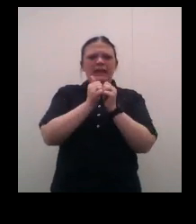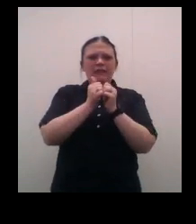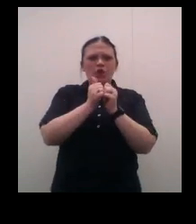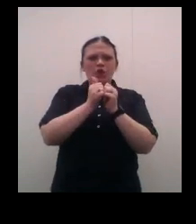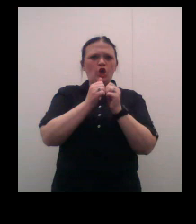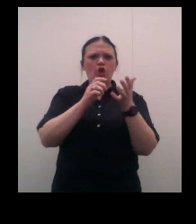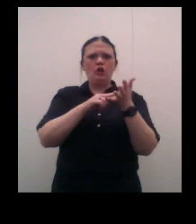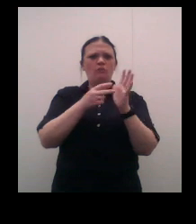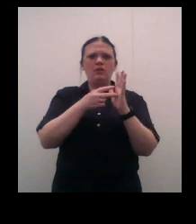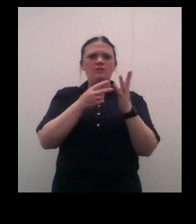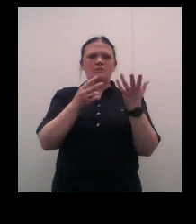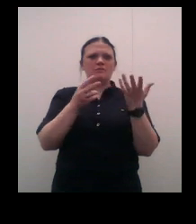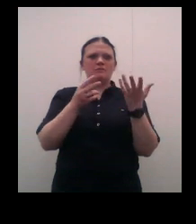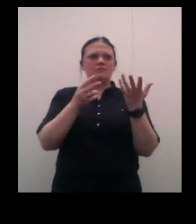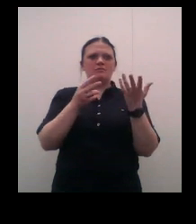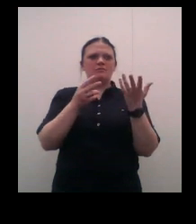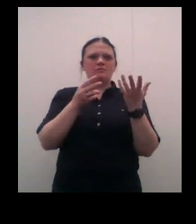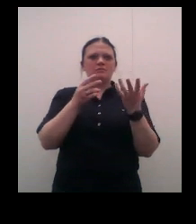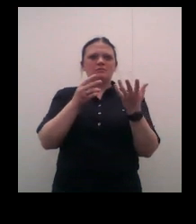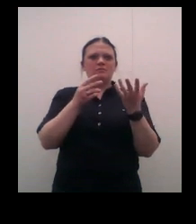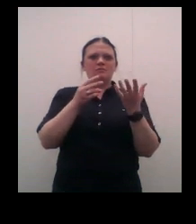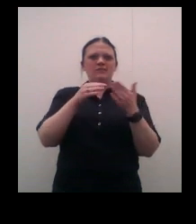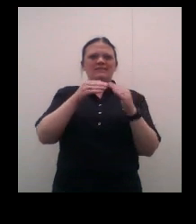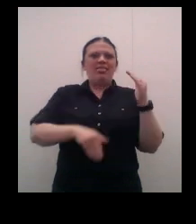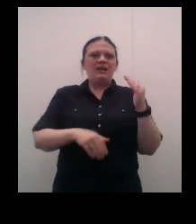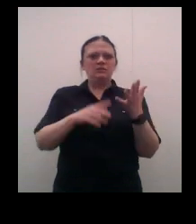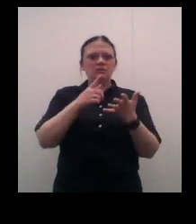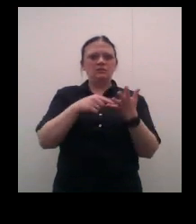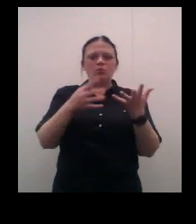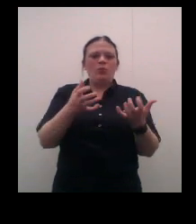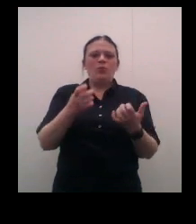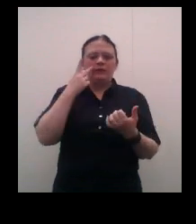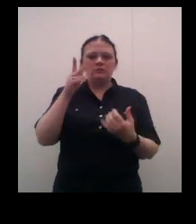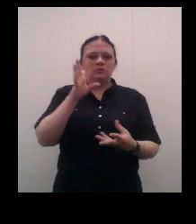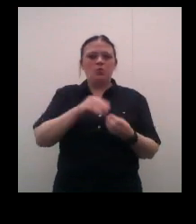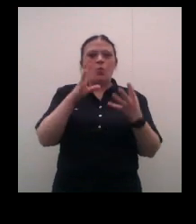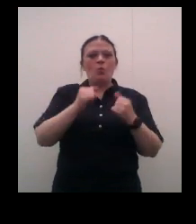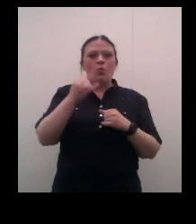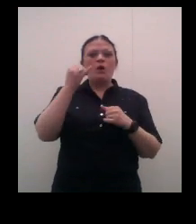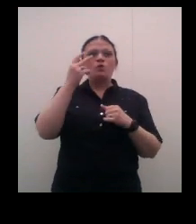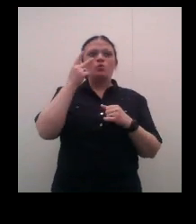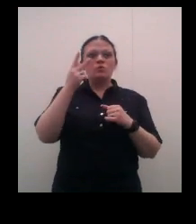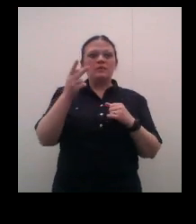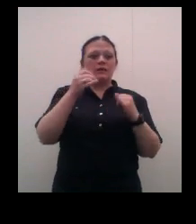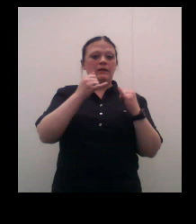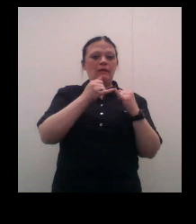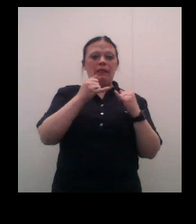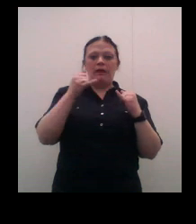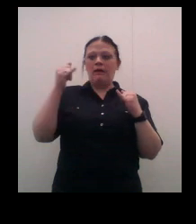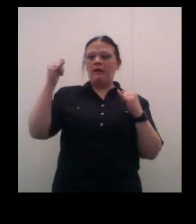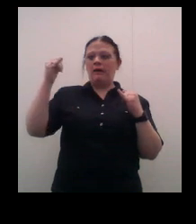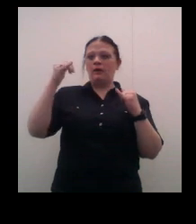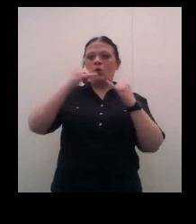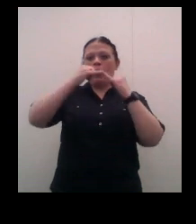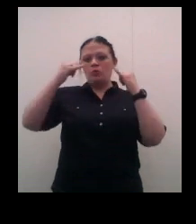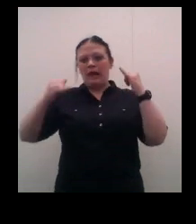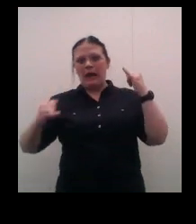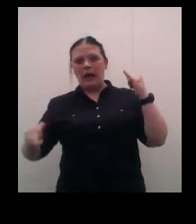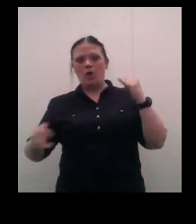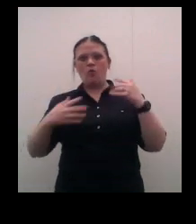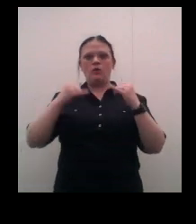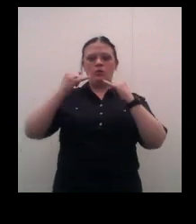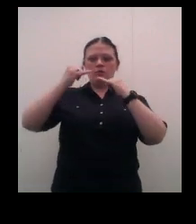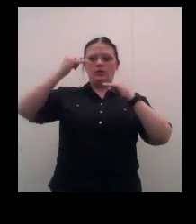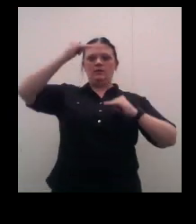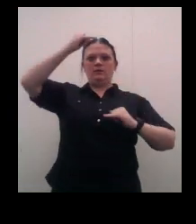less of what we're seeing in total. We want to be able to see that line go down and generally see a greater distance